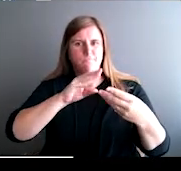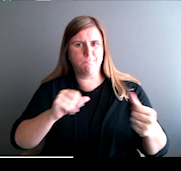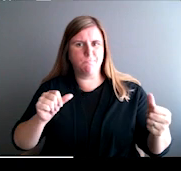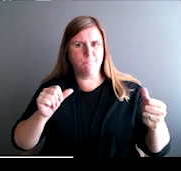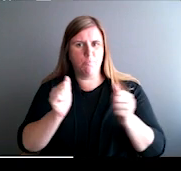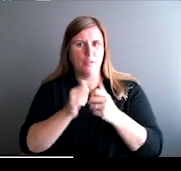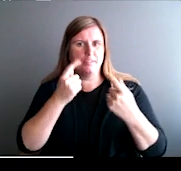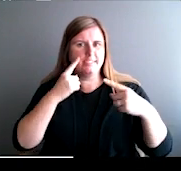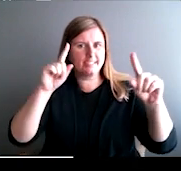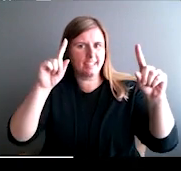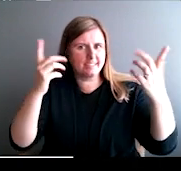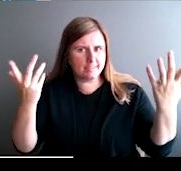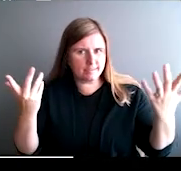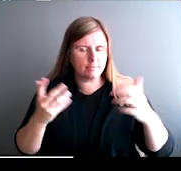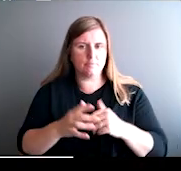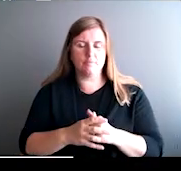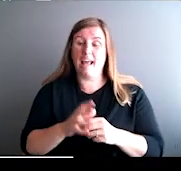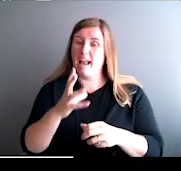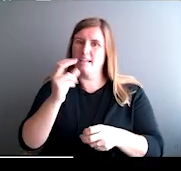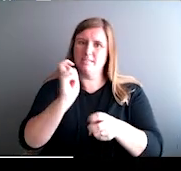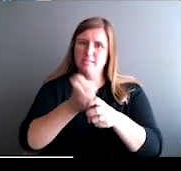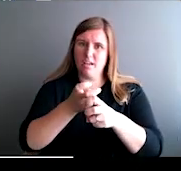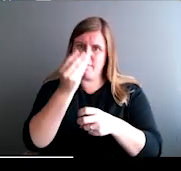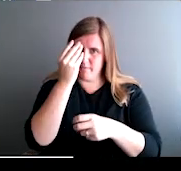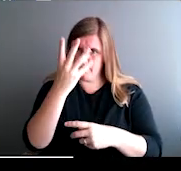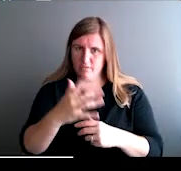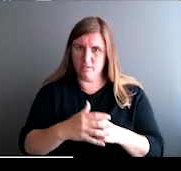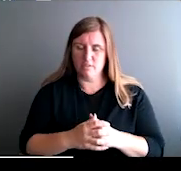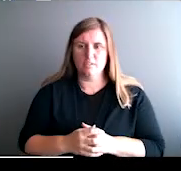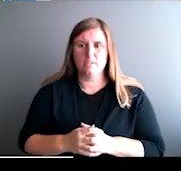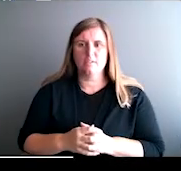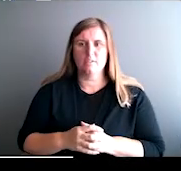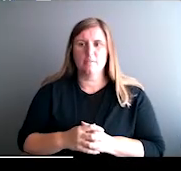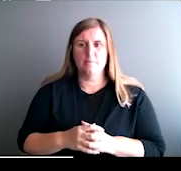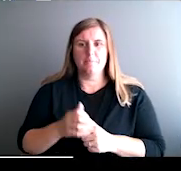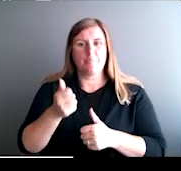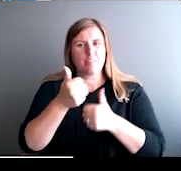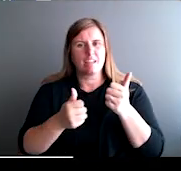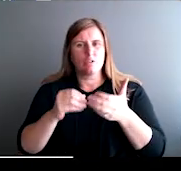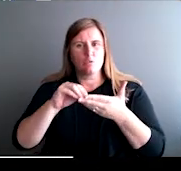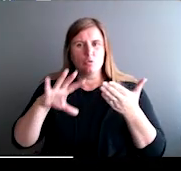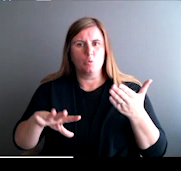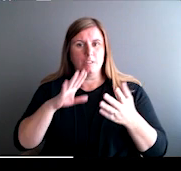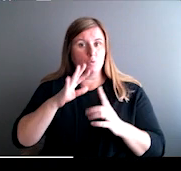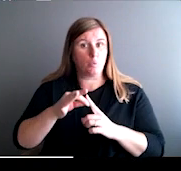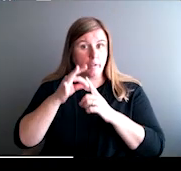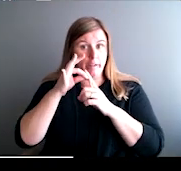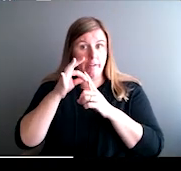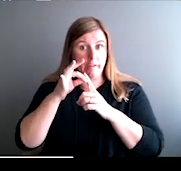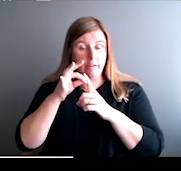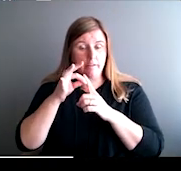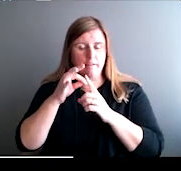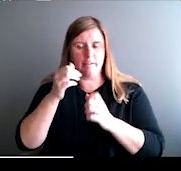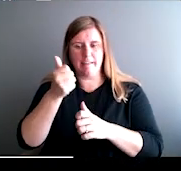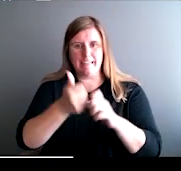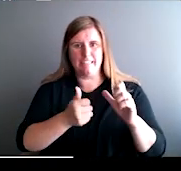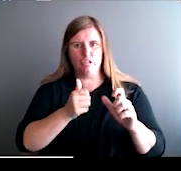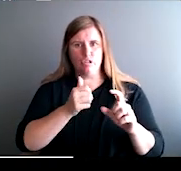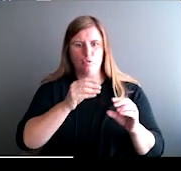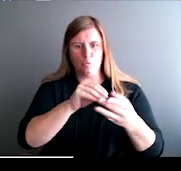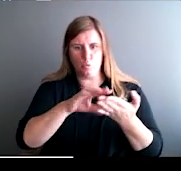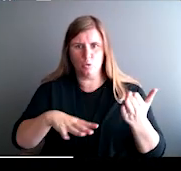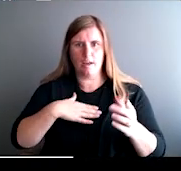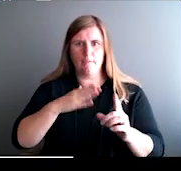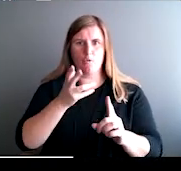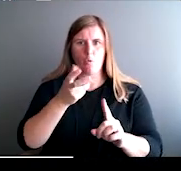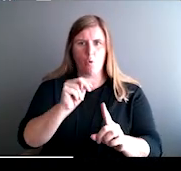with success. And it's tough. And each student is unique. They come to us with their own history